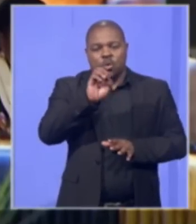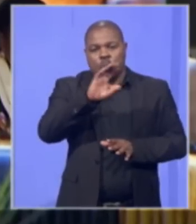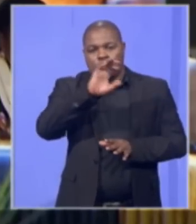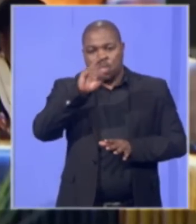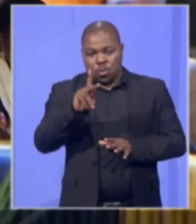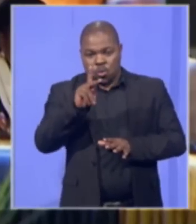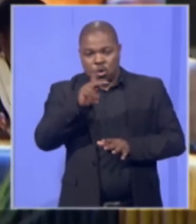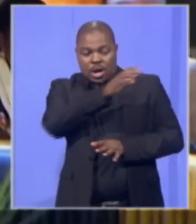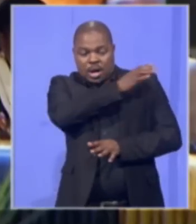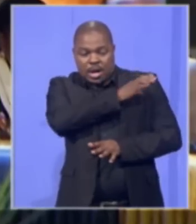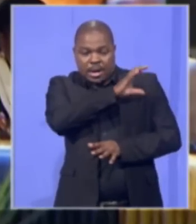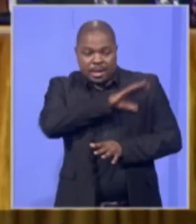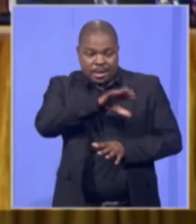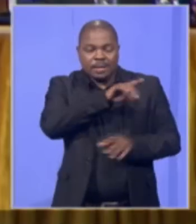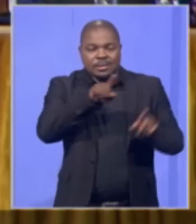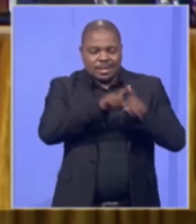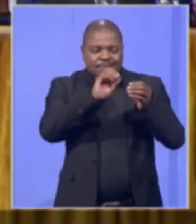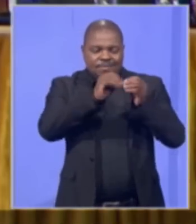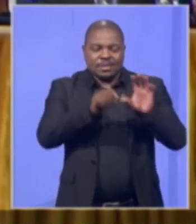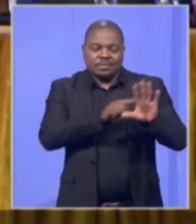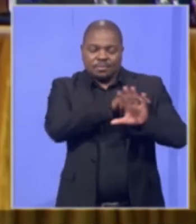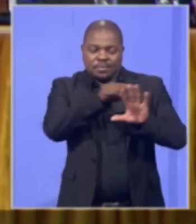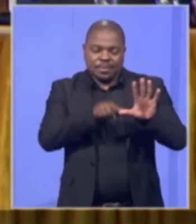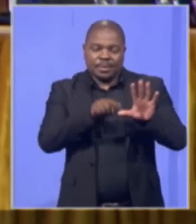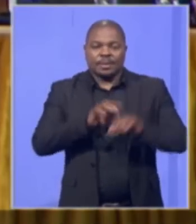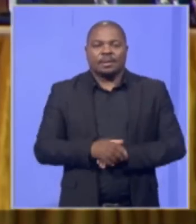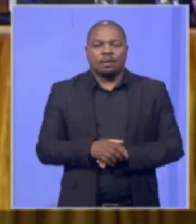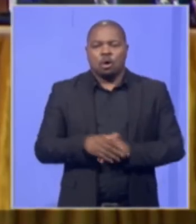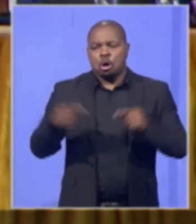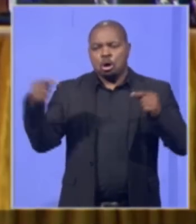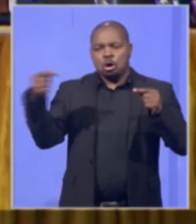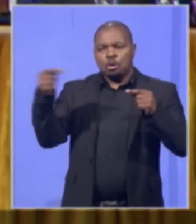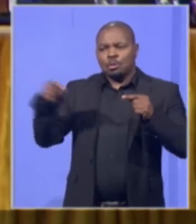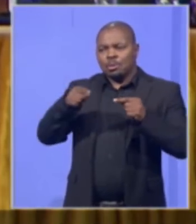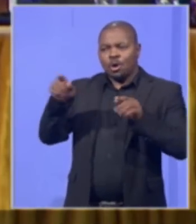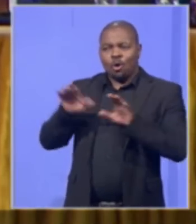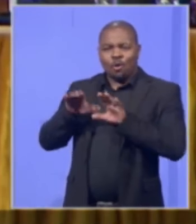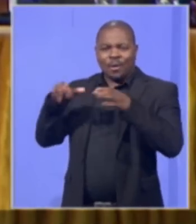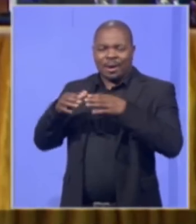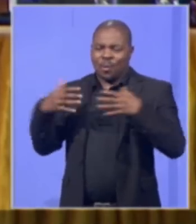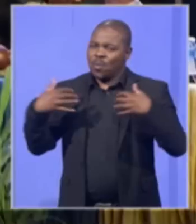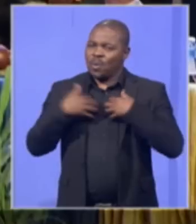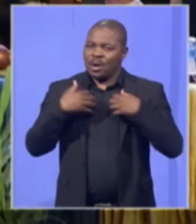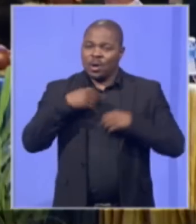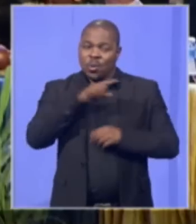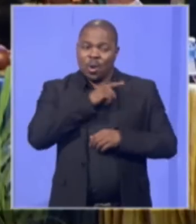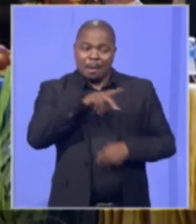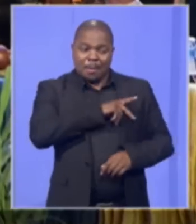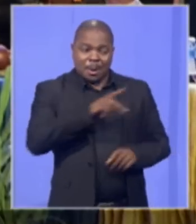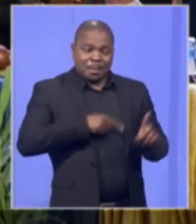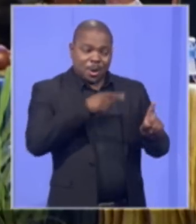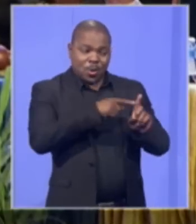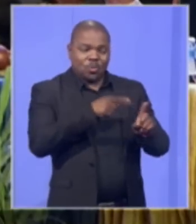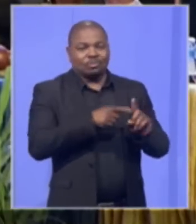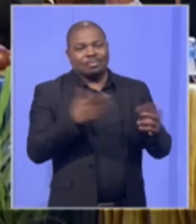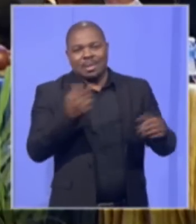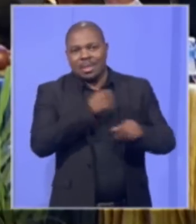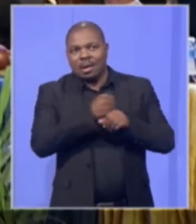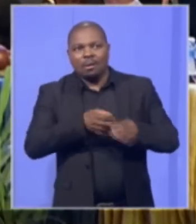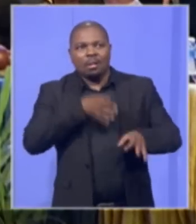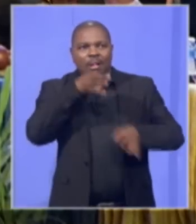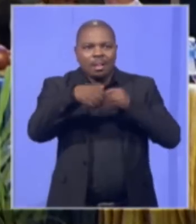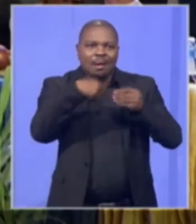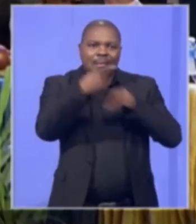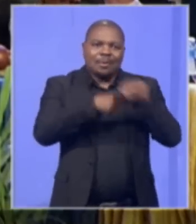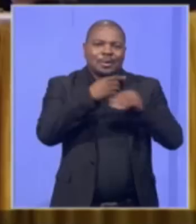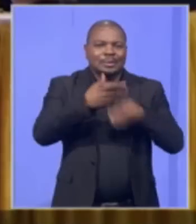Clinic in Brantford. Makoko kganetse kwa Free State a ratshengwa ke gore le tsoga Mothahe ga bua sepe ka bonwene mo puong